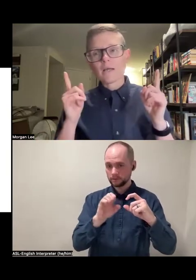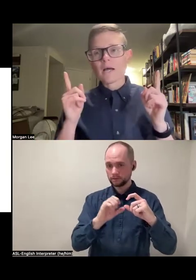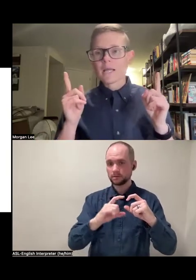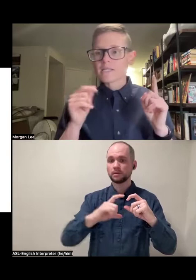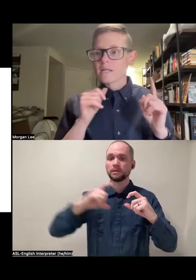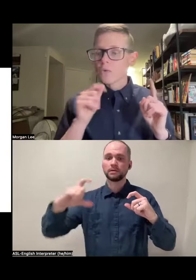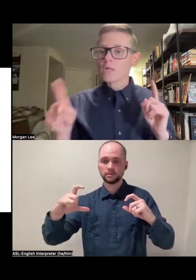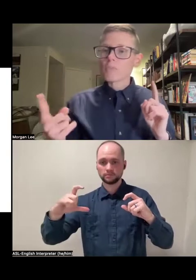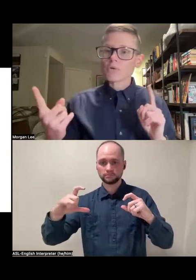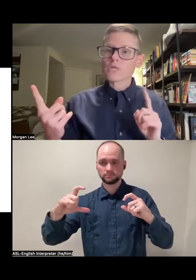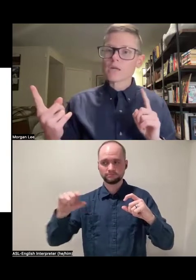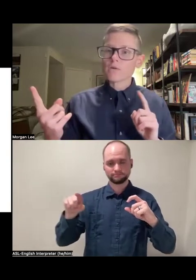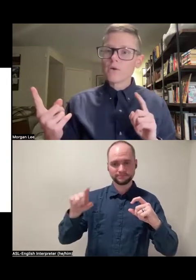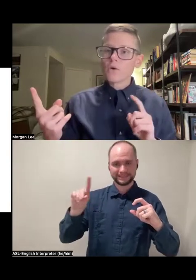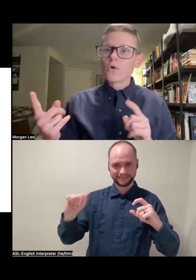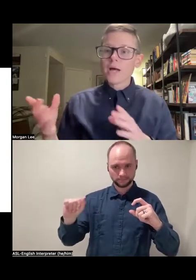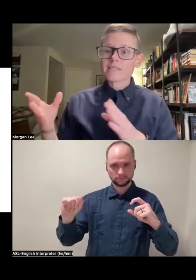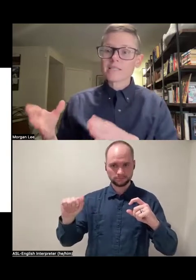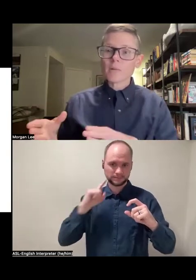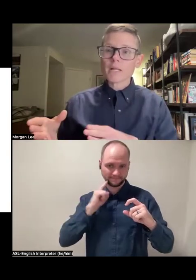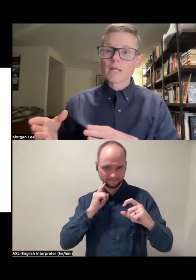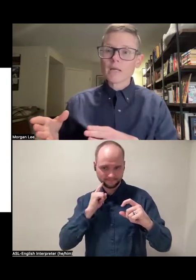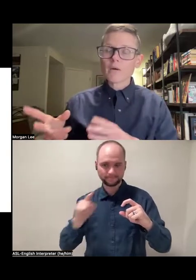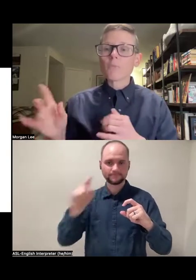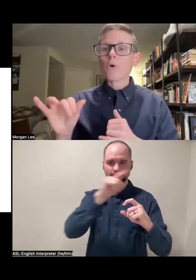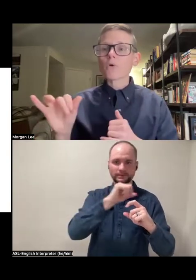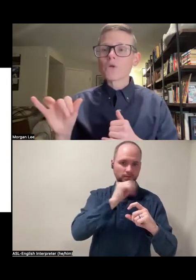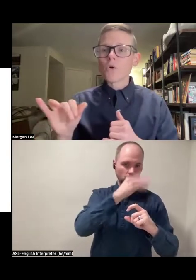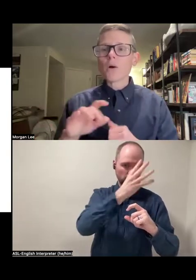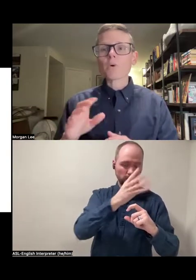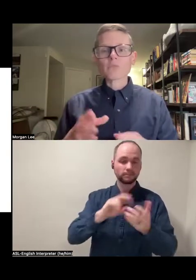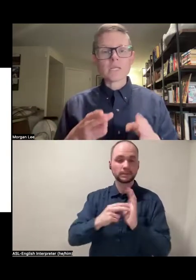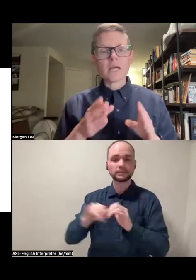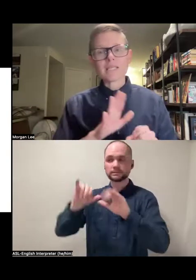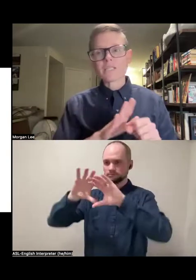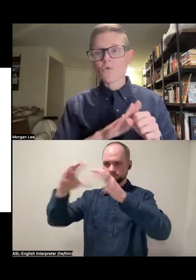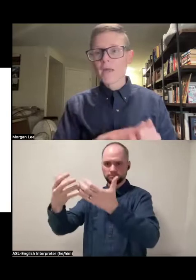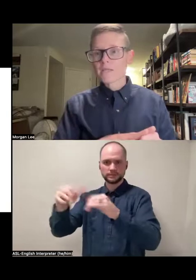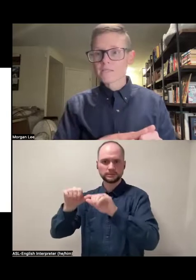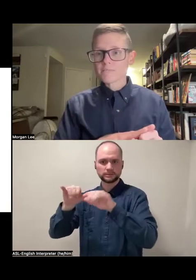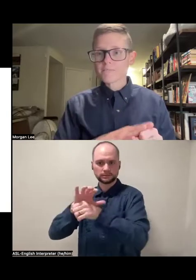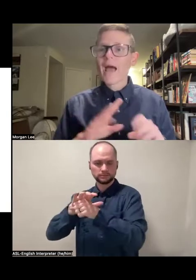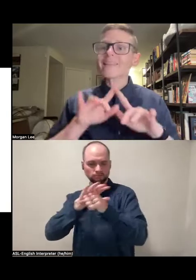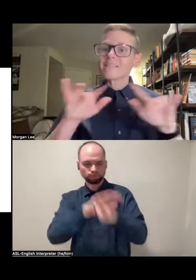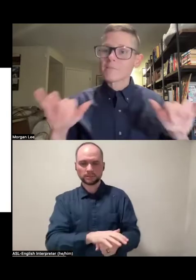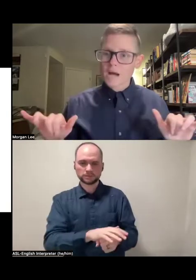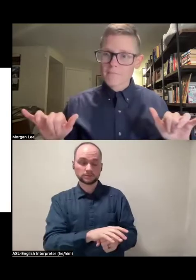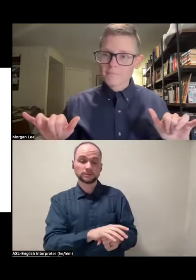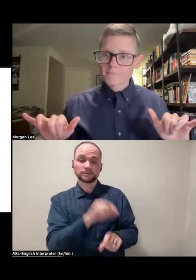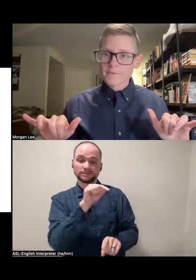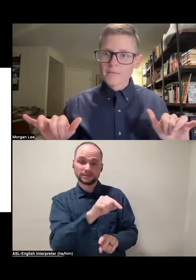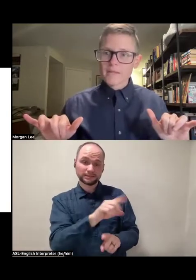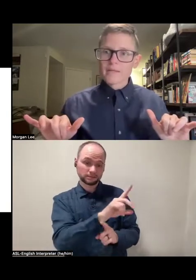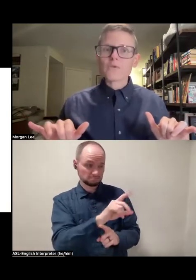society against not only a person who has a disability, but also a person against their race at the same